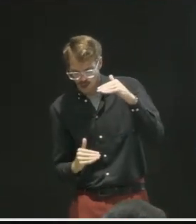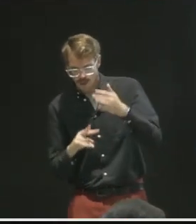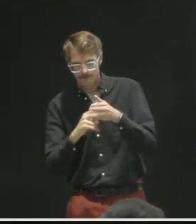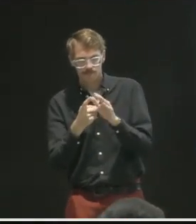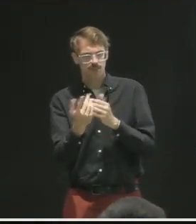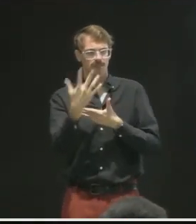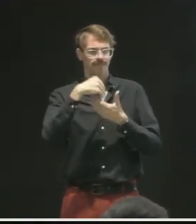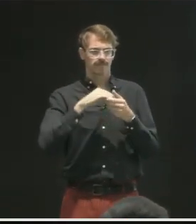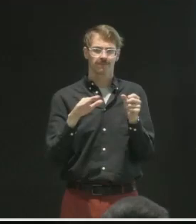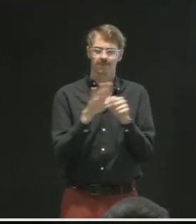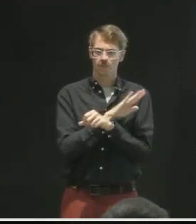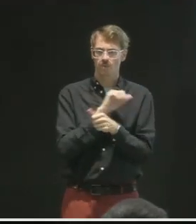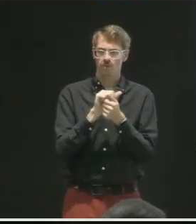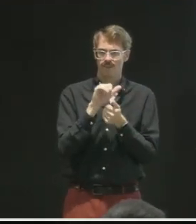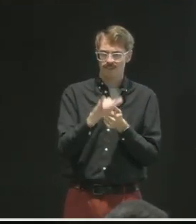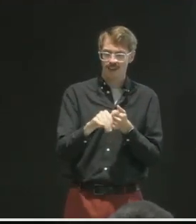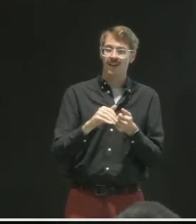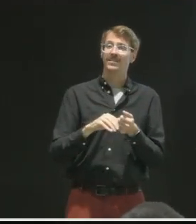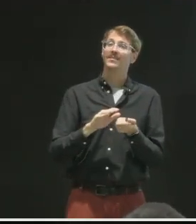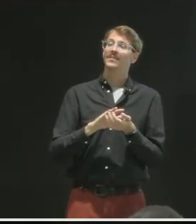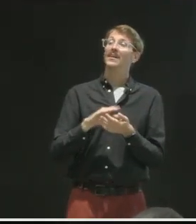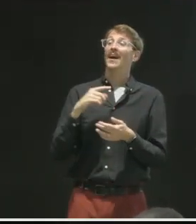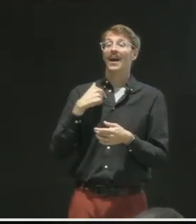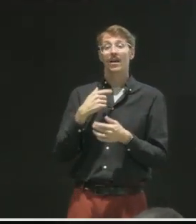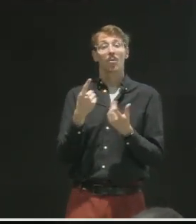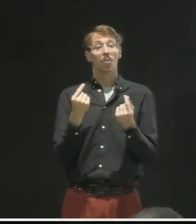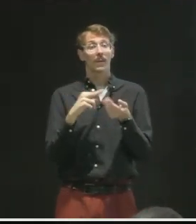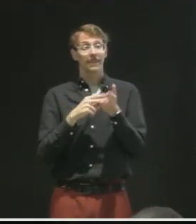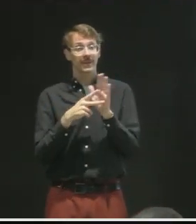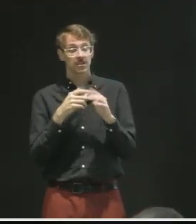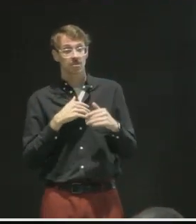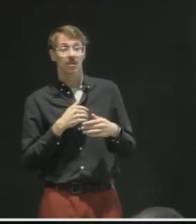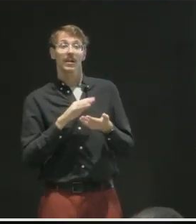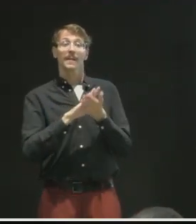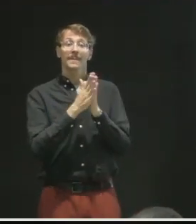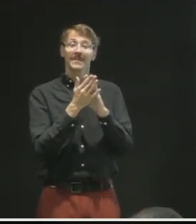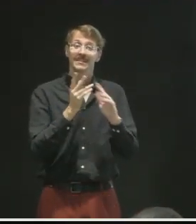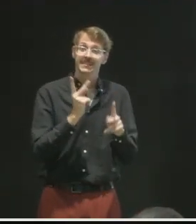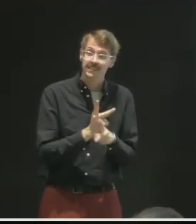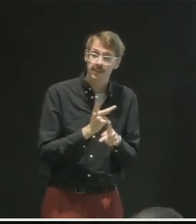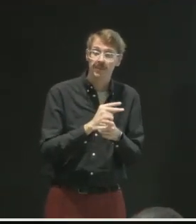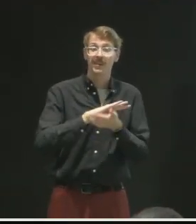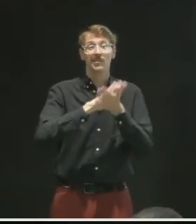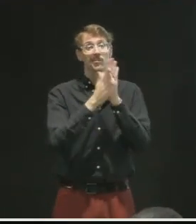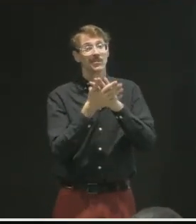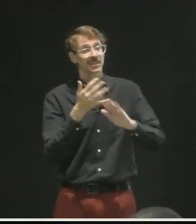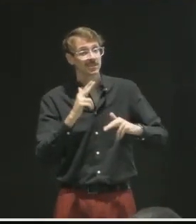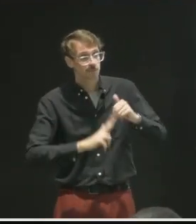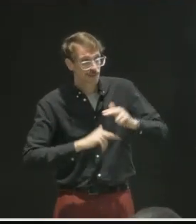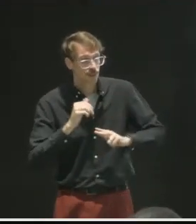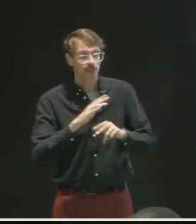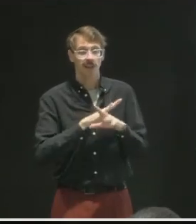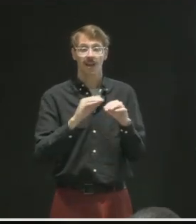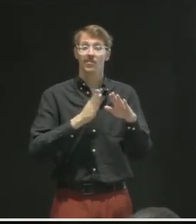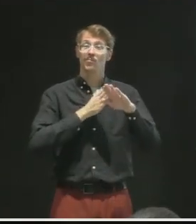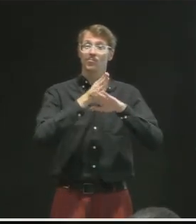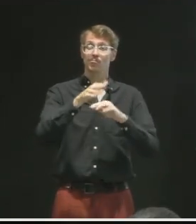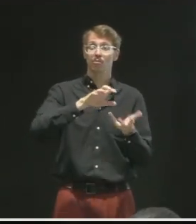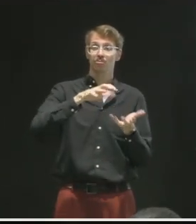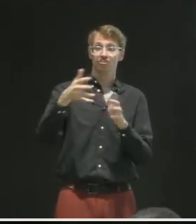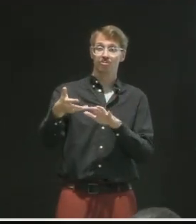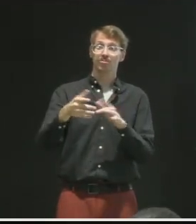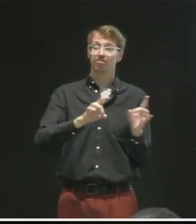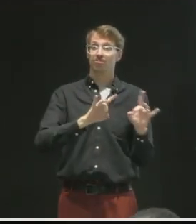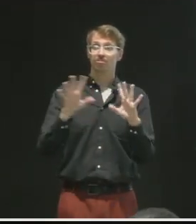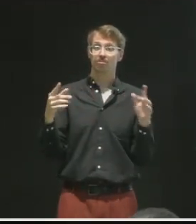building, peacekeeping, humanitarian response, and post-conflict reconstruction. But because